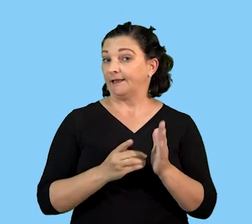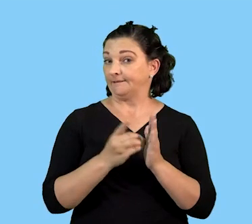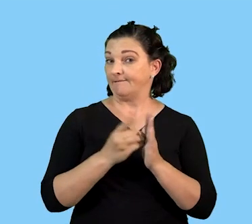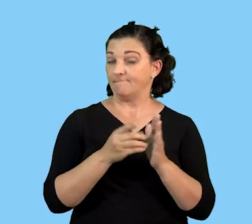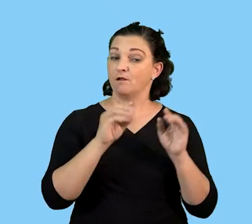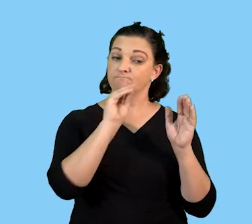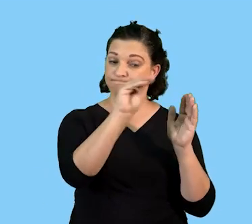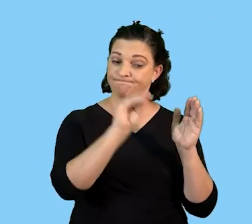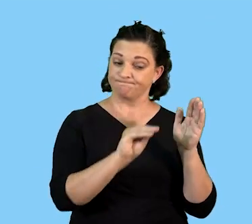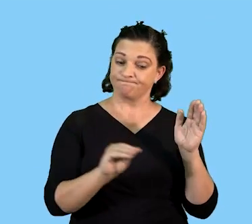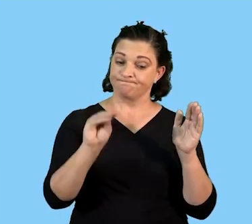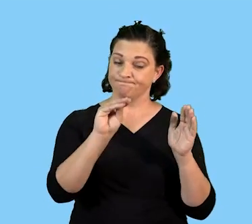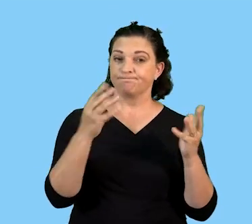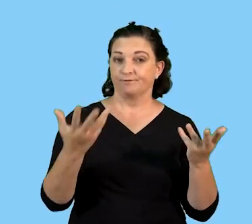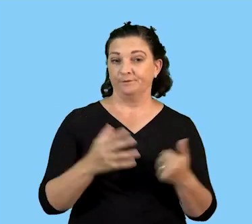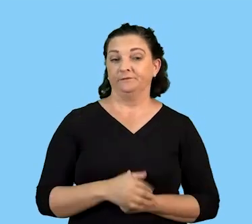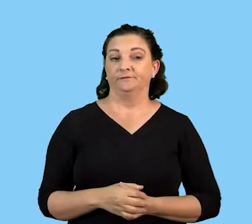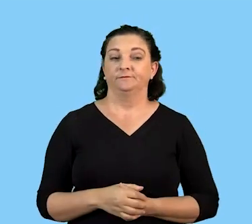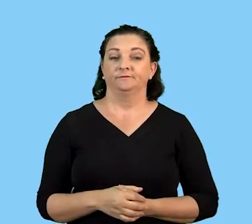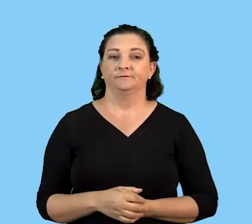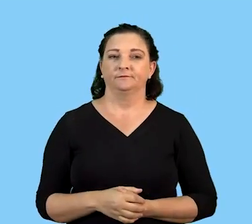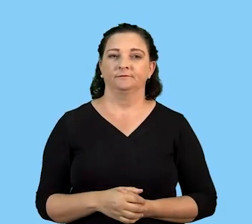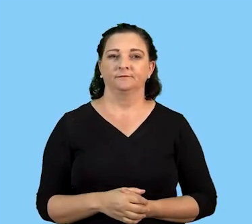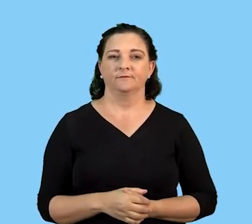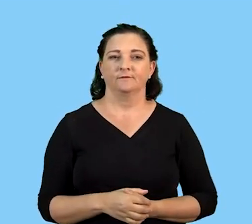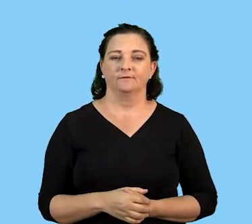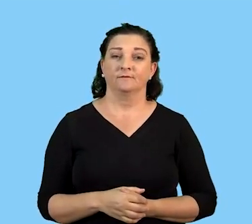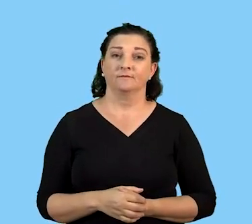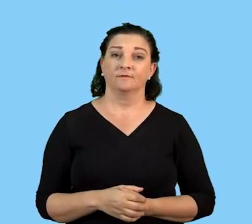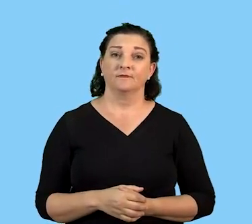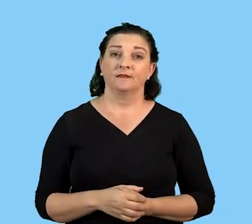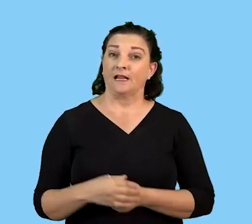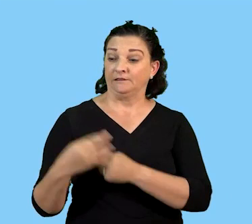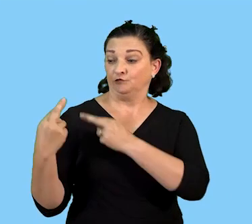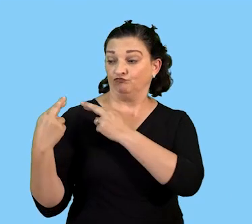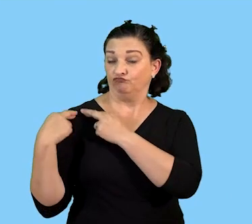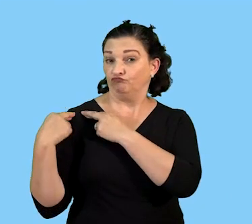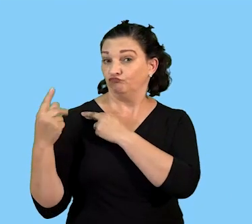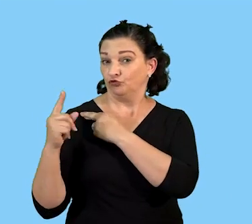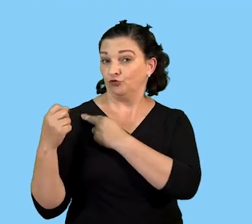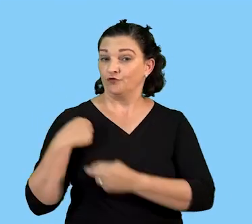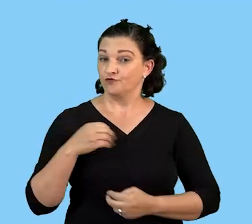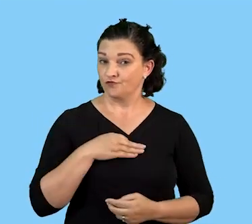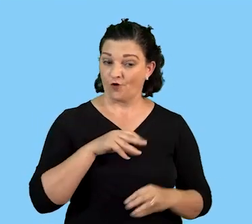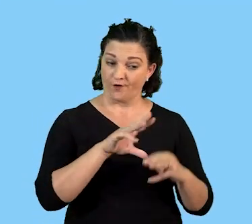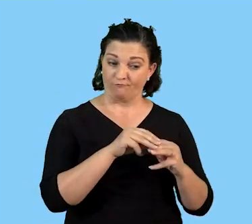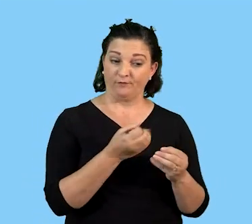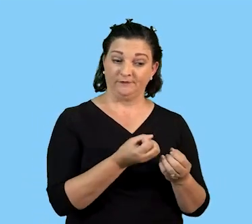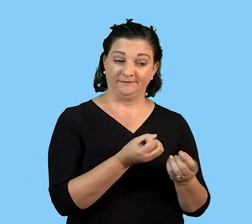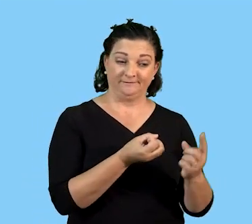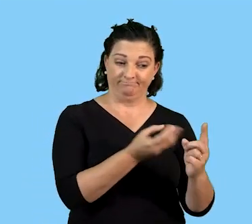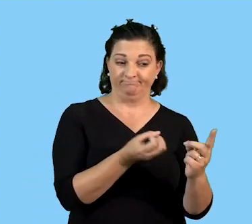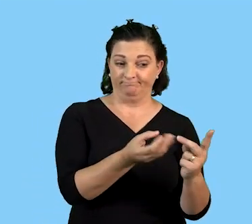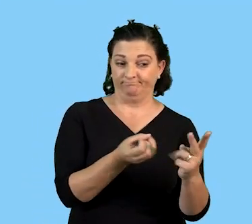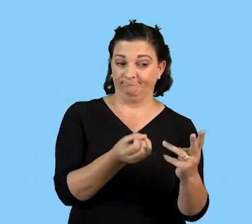chart. It allocates responsibilities to staff members. So a work breakdown structure